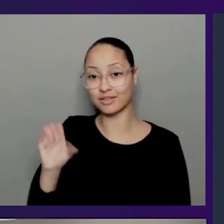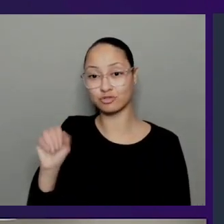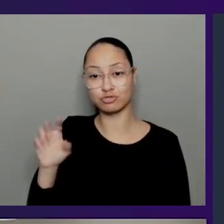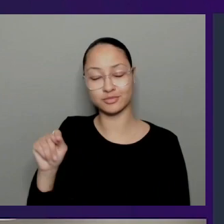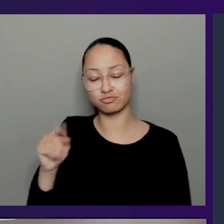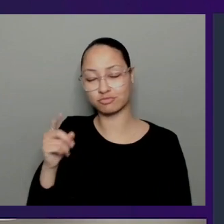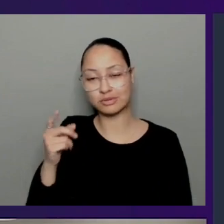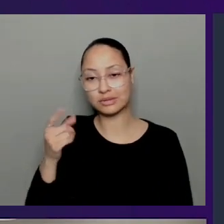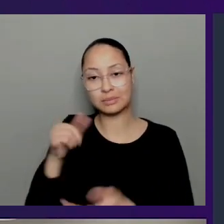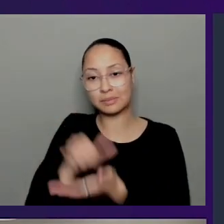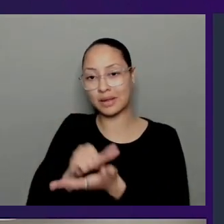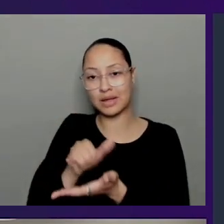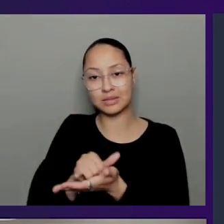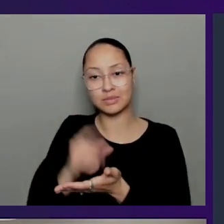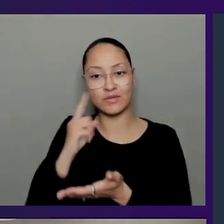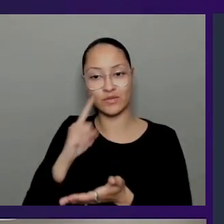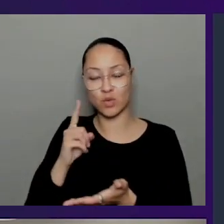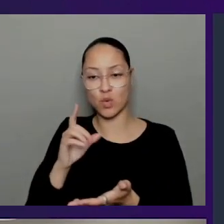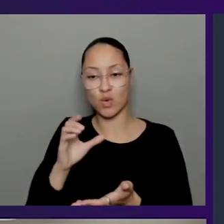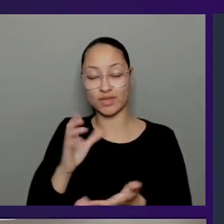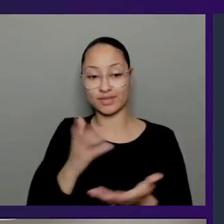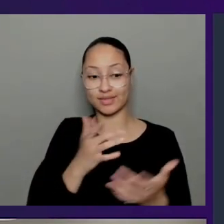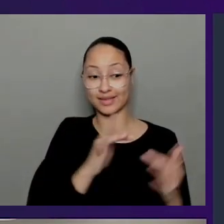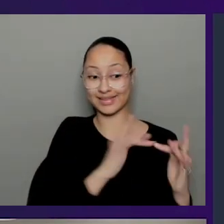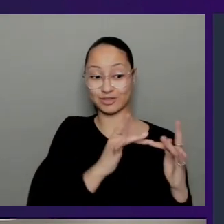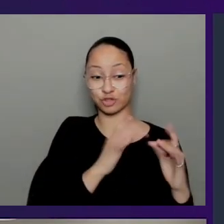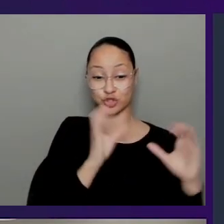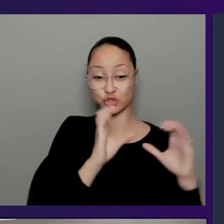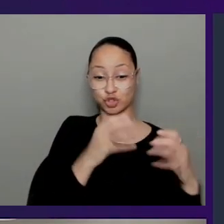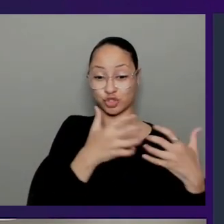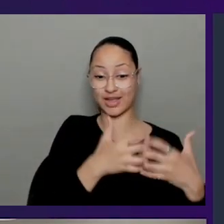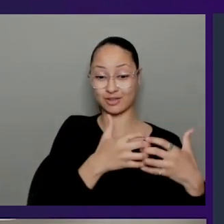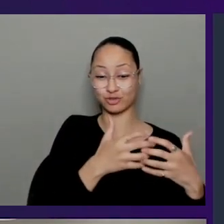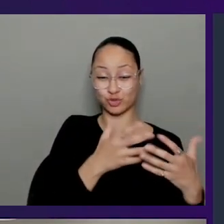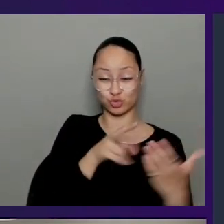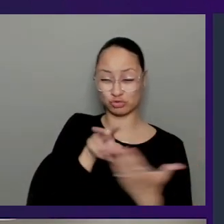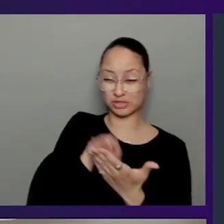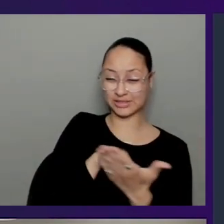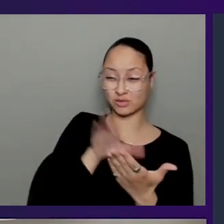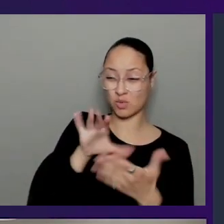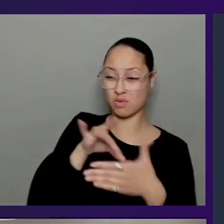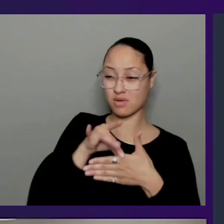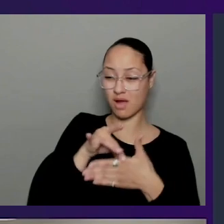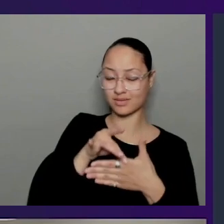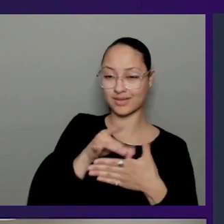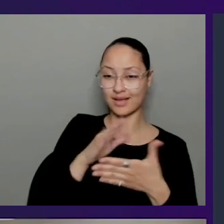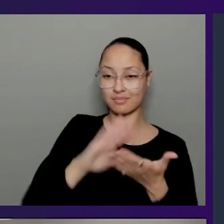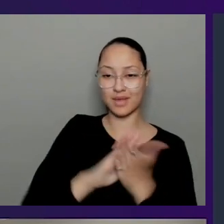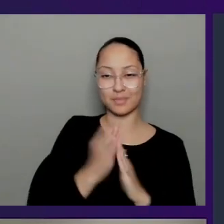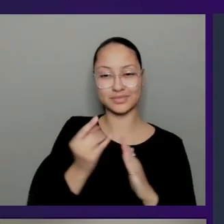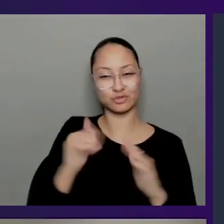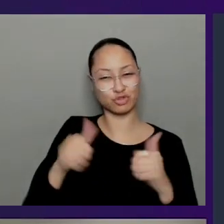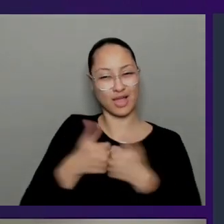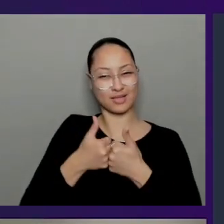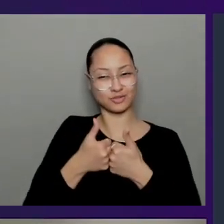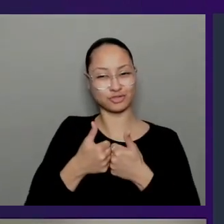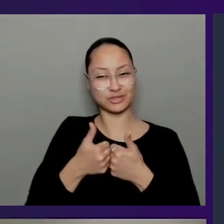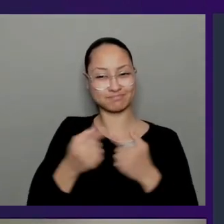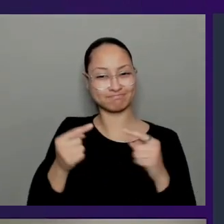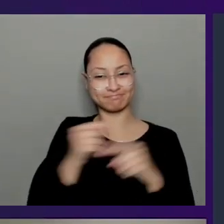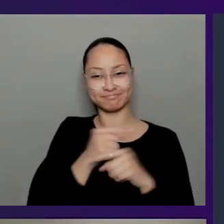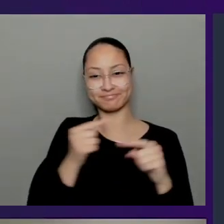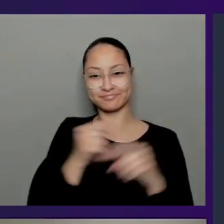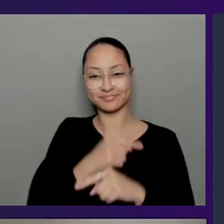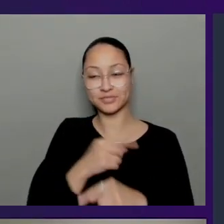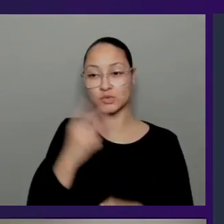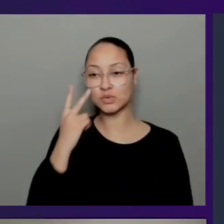to read your content, and therefore sometimes SEO can be a lot more challenging with this approach. As you can see on the diagram on the